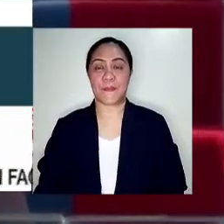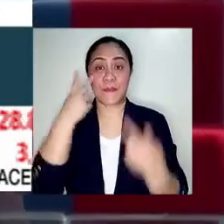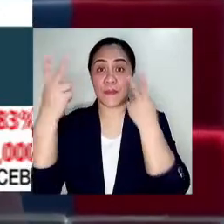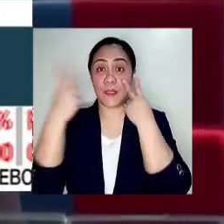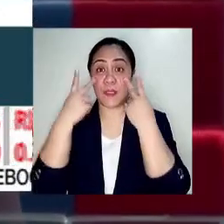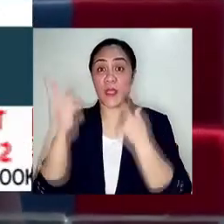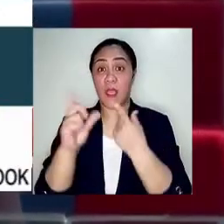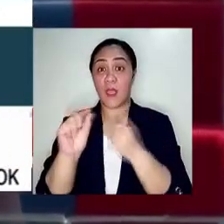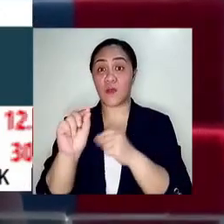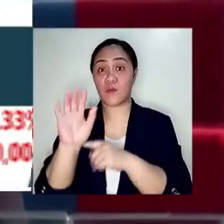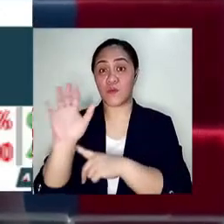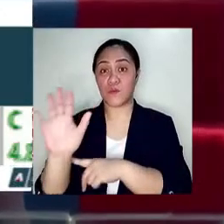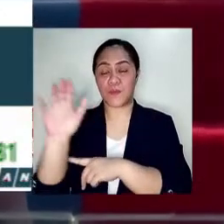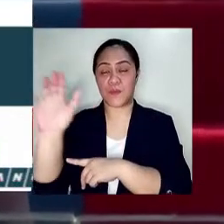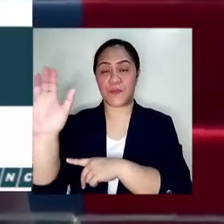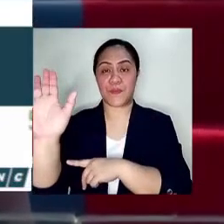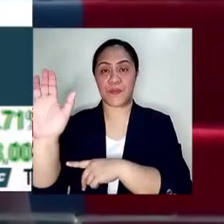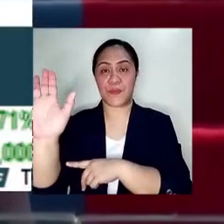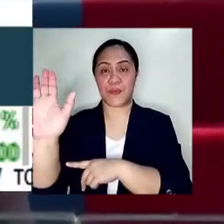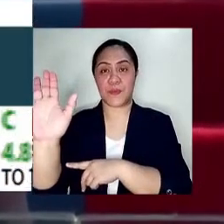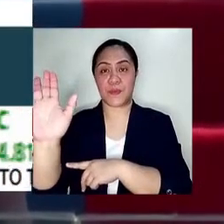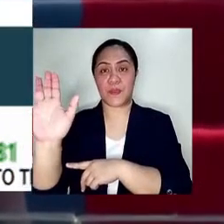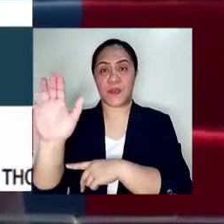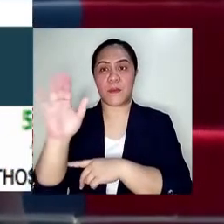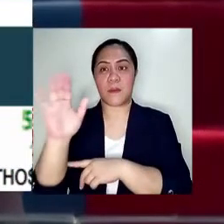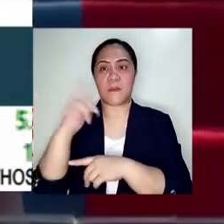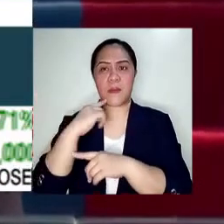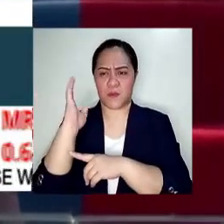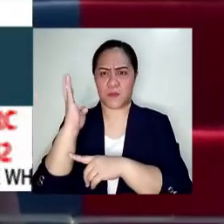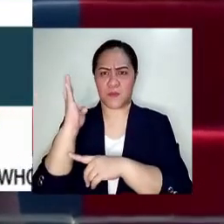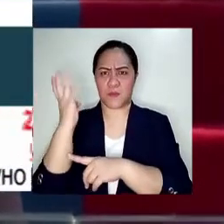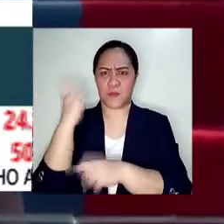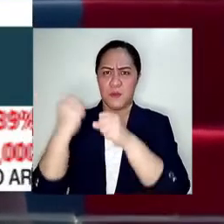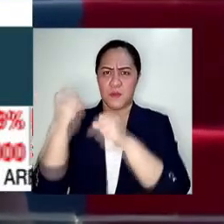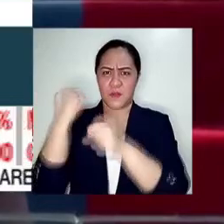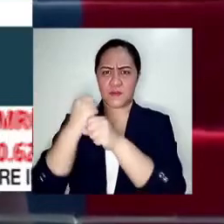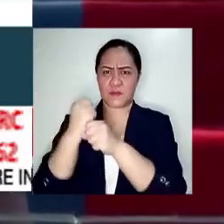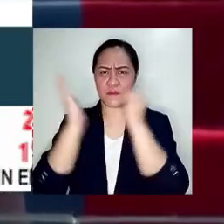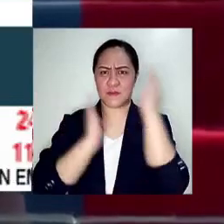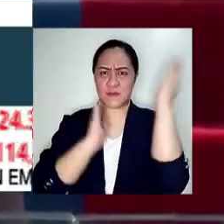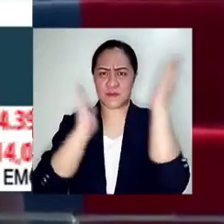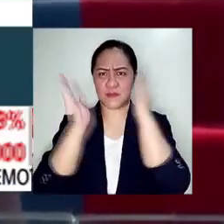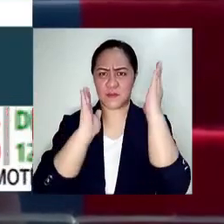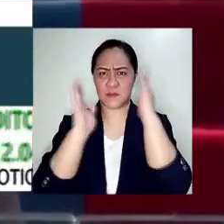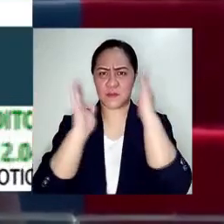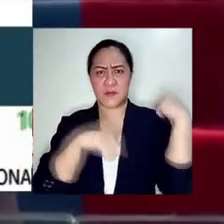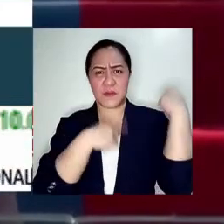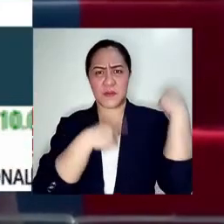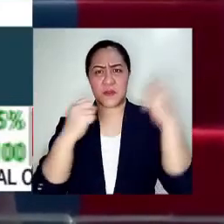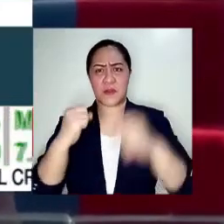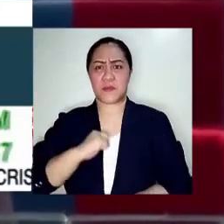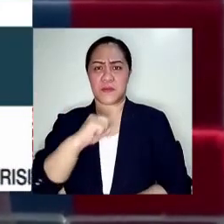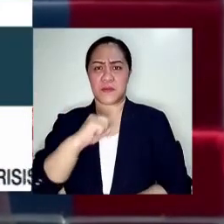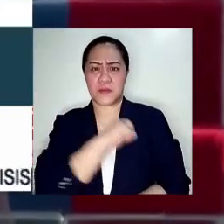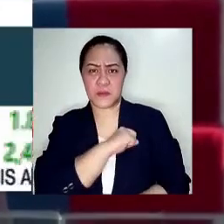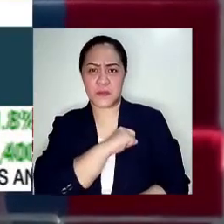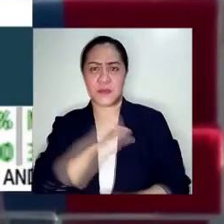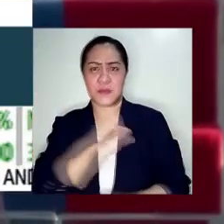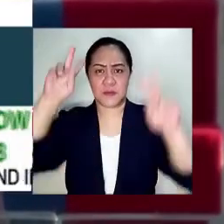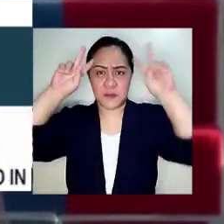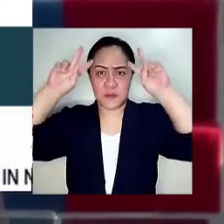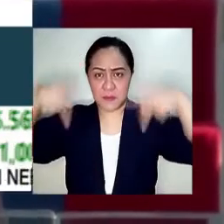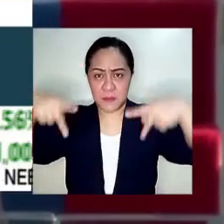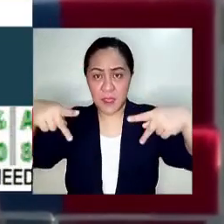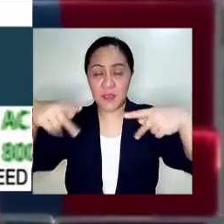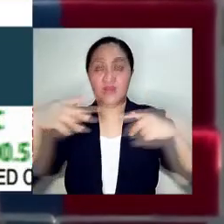than 40 years of public service in the U.S., role as a senator, as a vice president. He built it around that. So